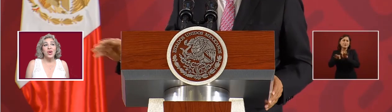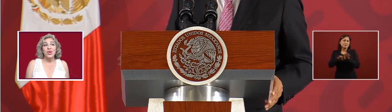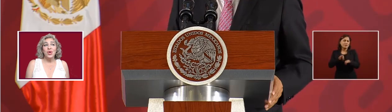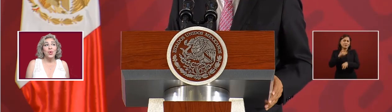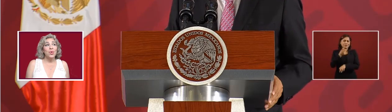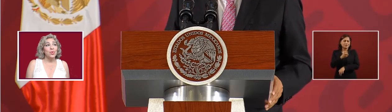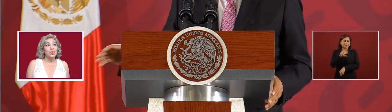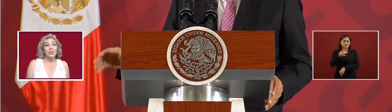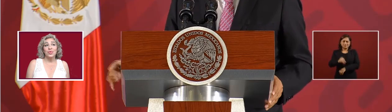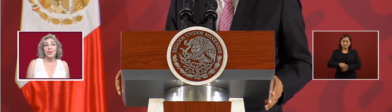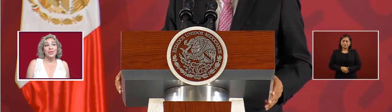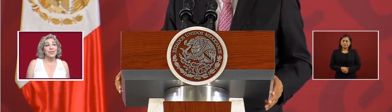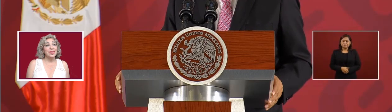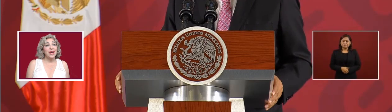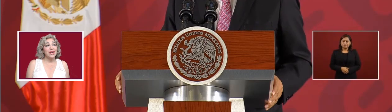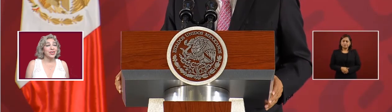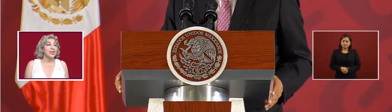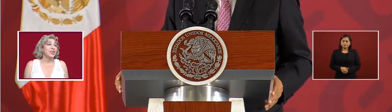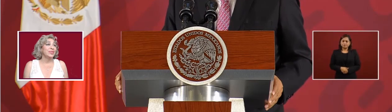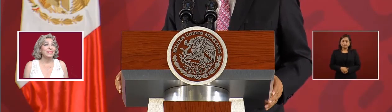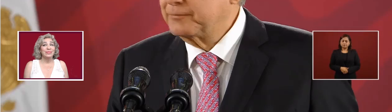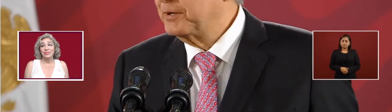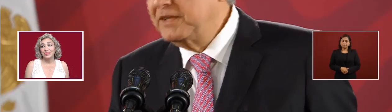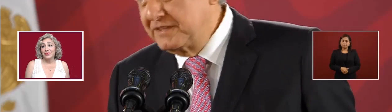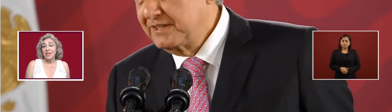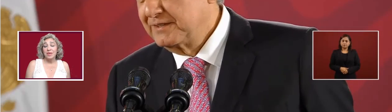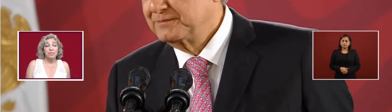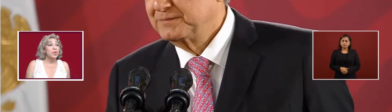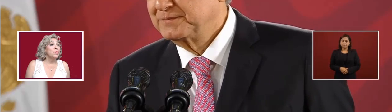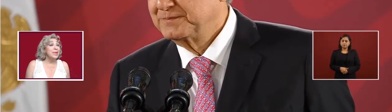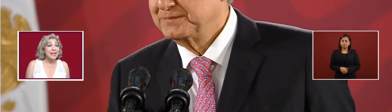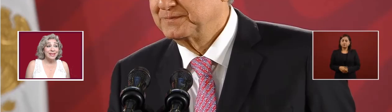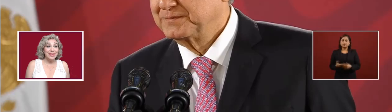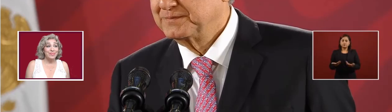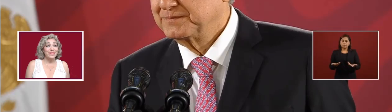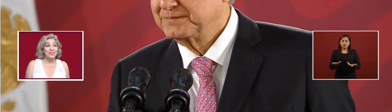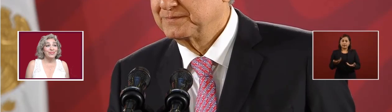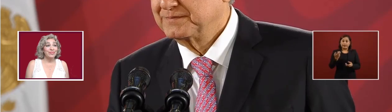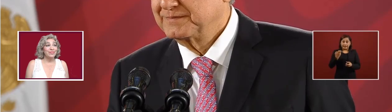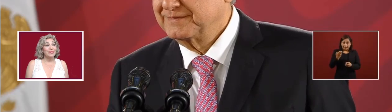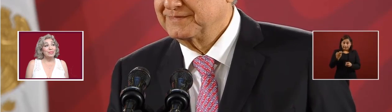are no, longer, permitted.